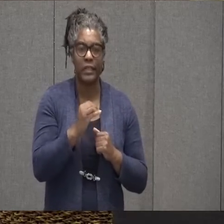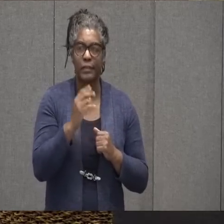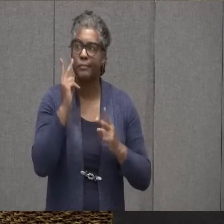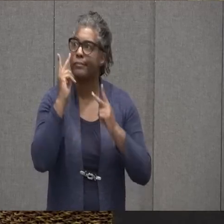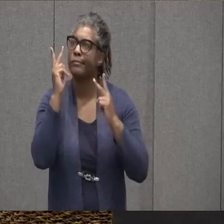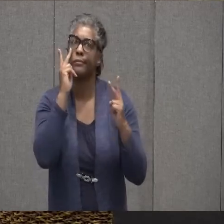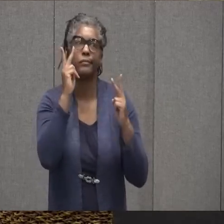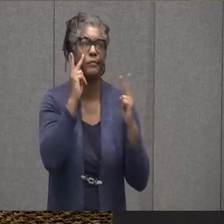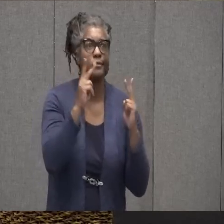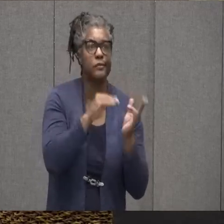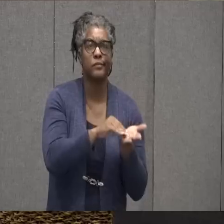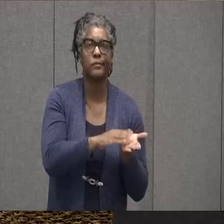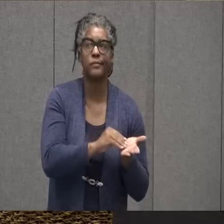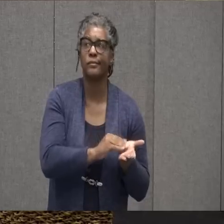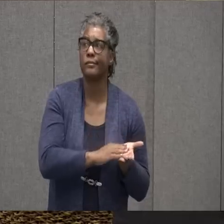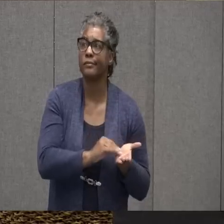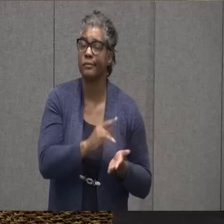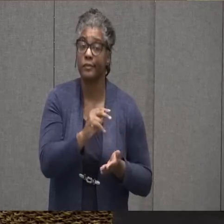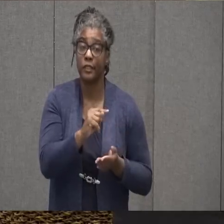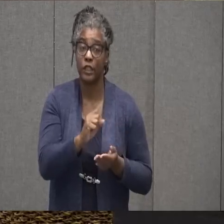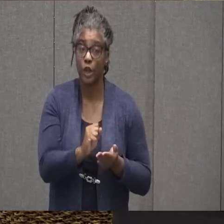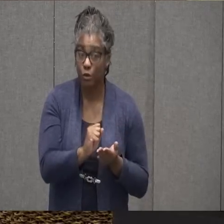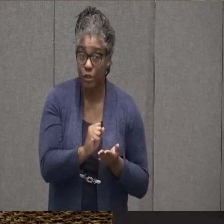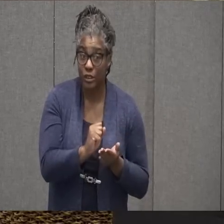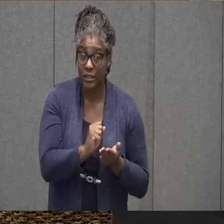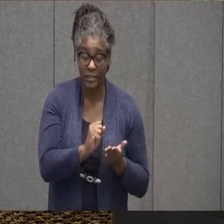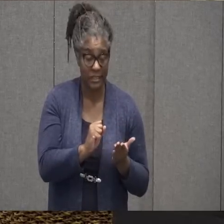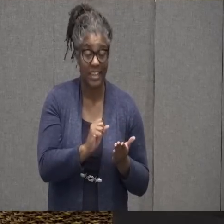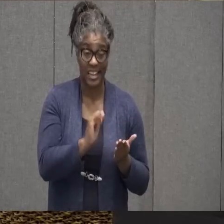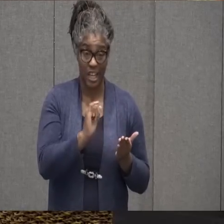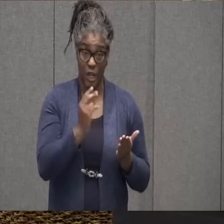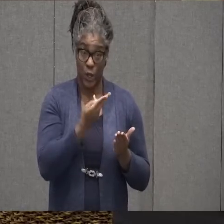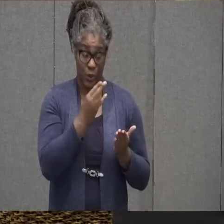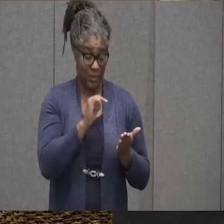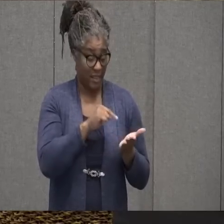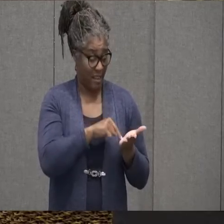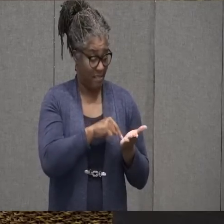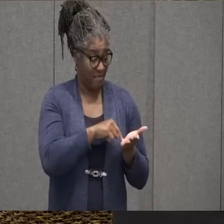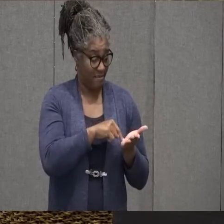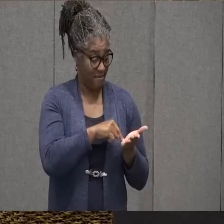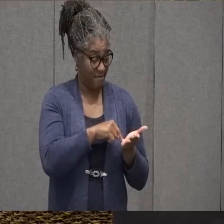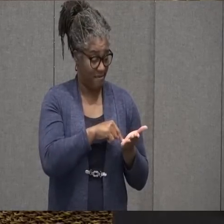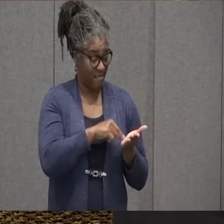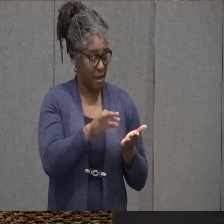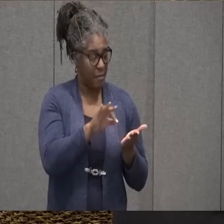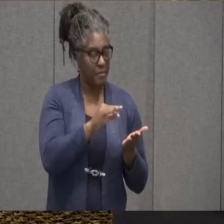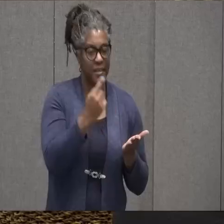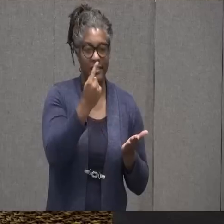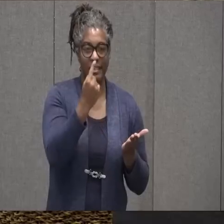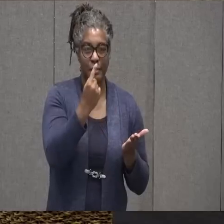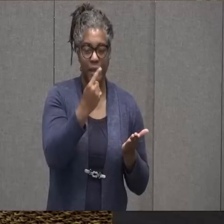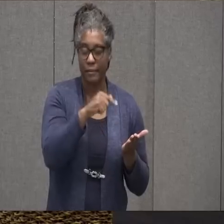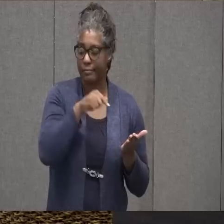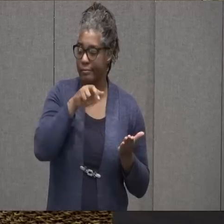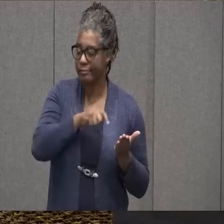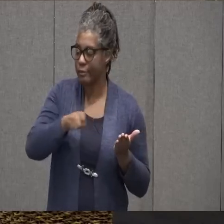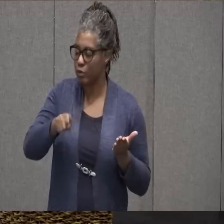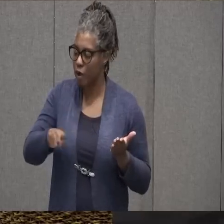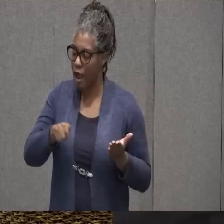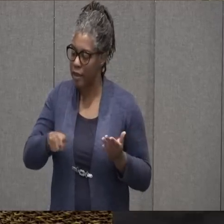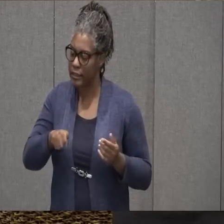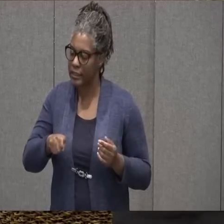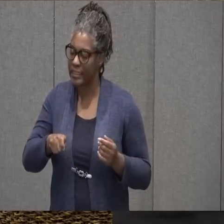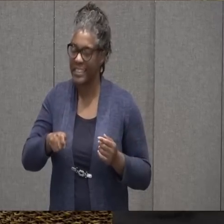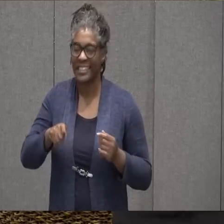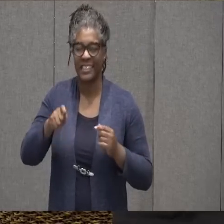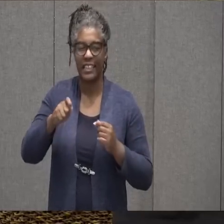could use. And then when you choose your subject, write some words that grab you about that. And